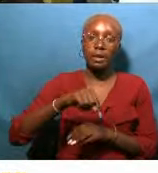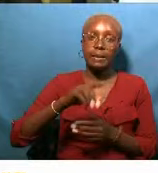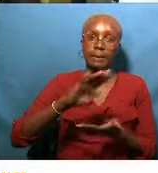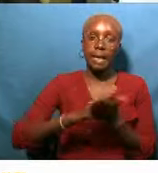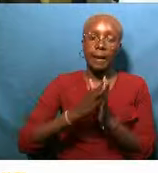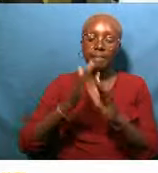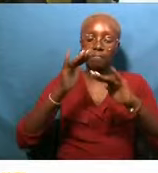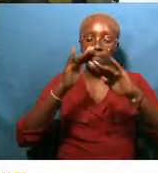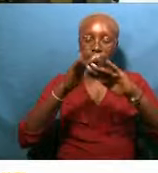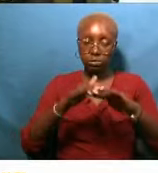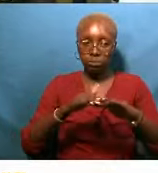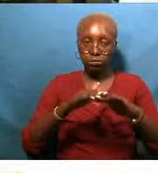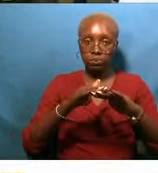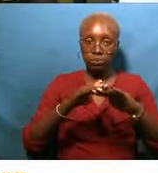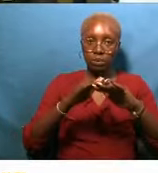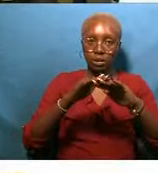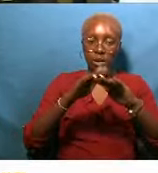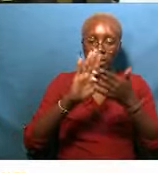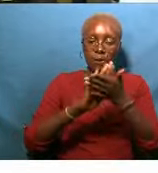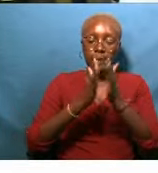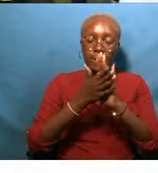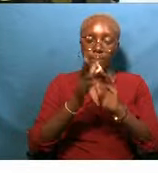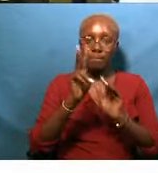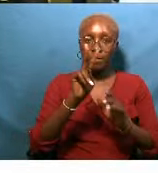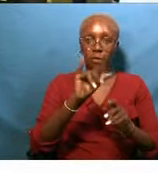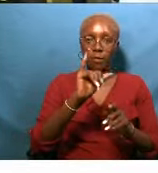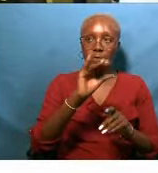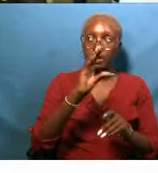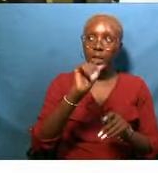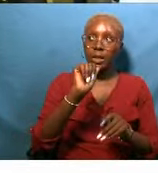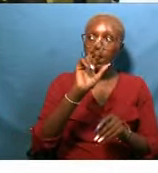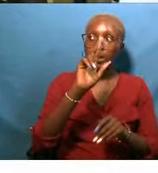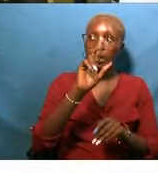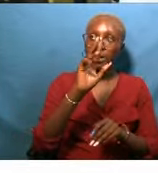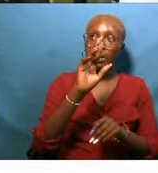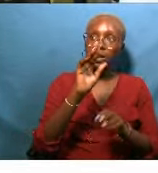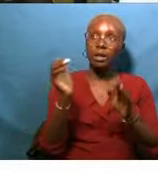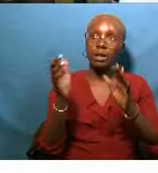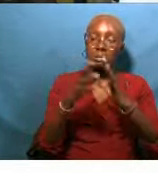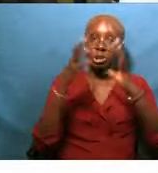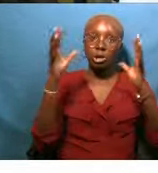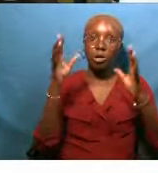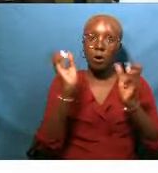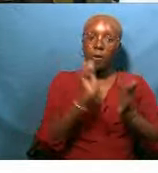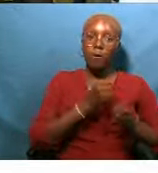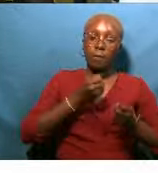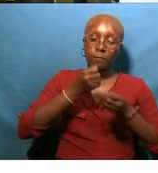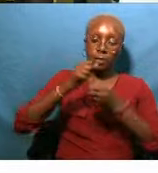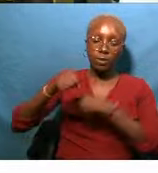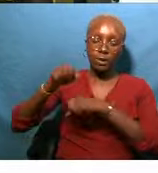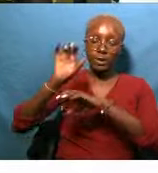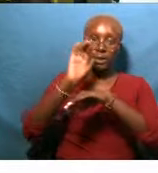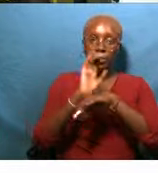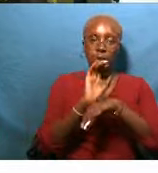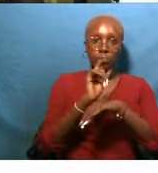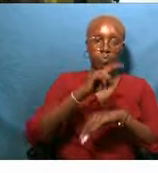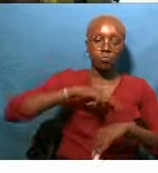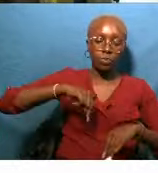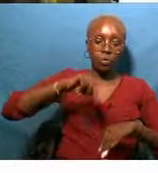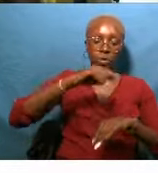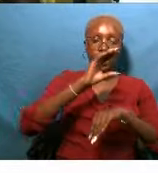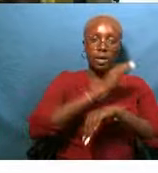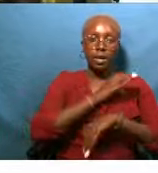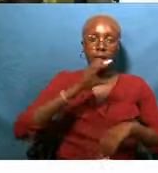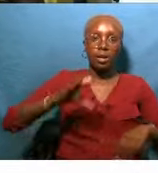and installation as the Vicar General of All Saints Cathedral Diocese. We at Christ